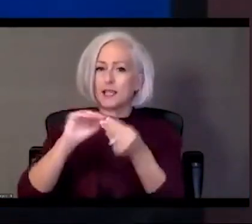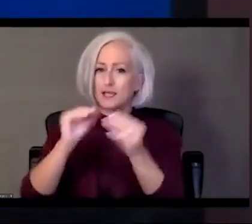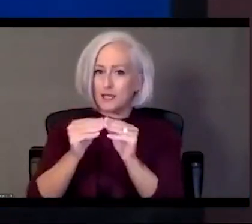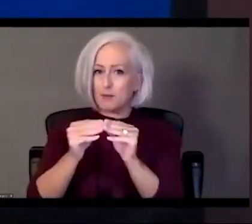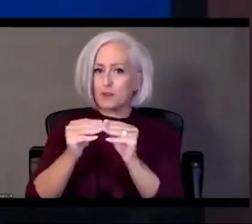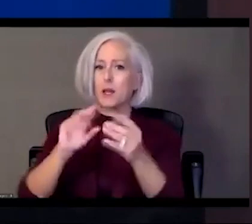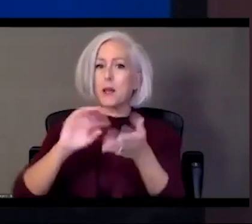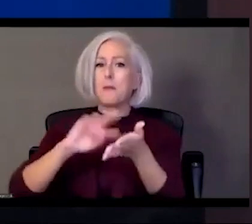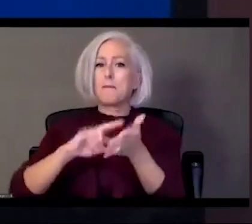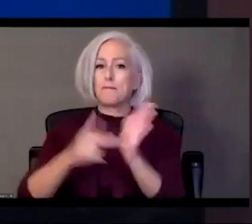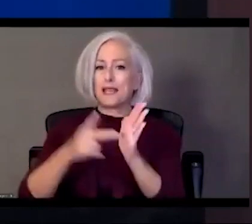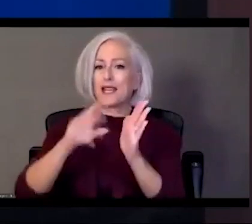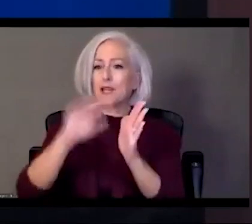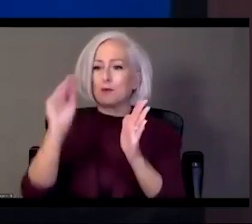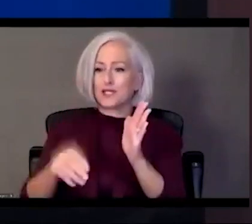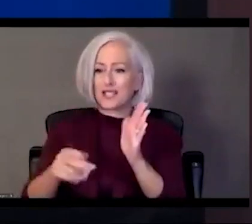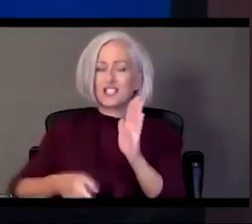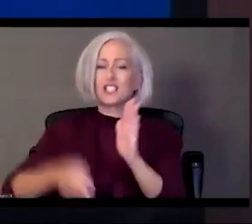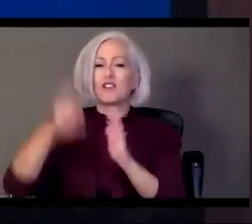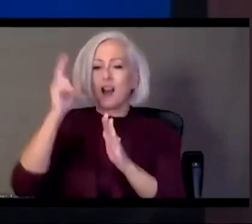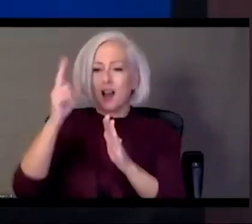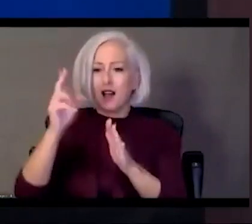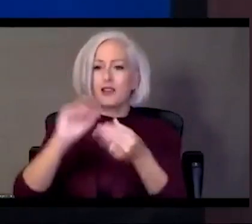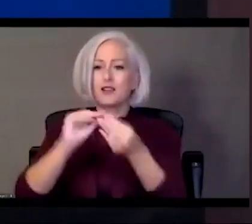the hospitals, in